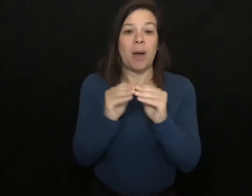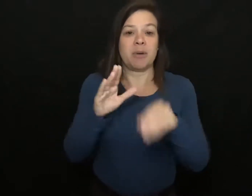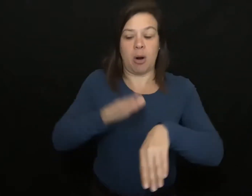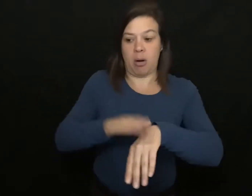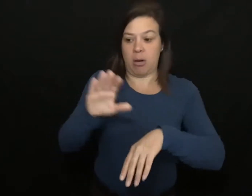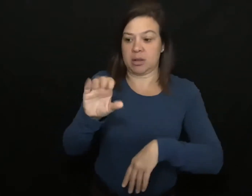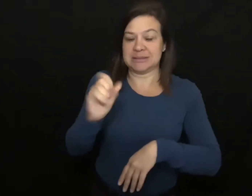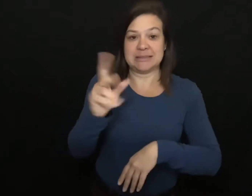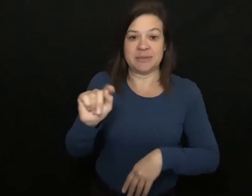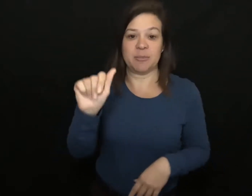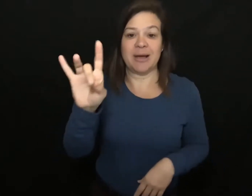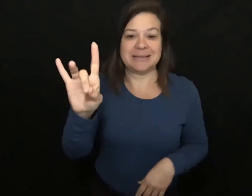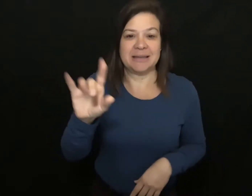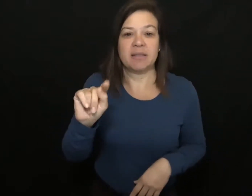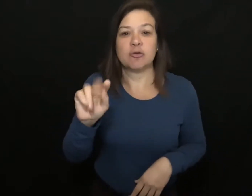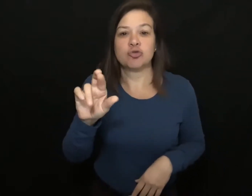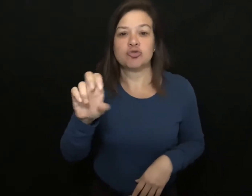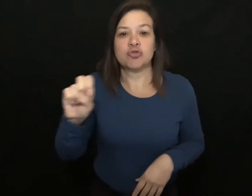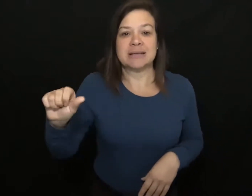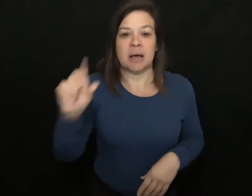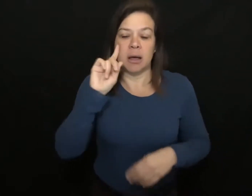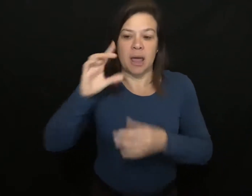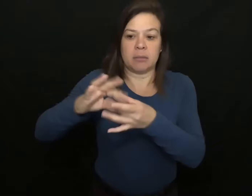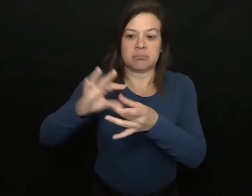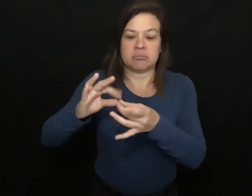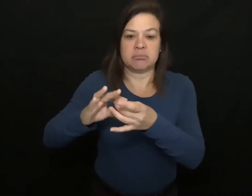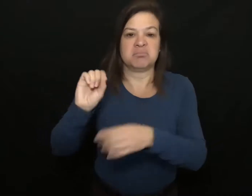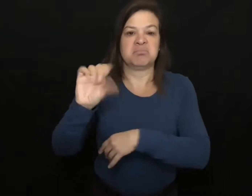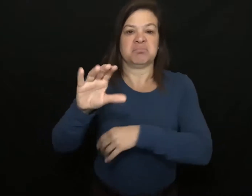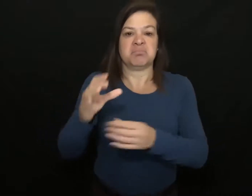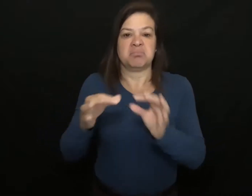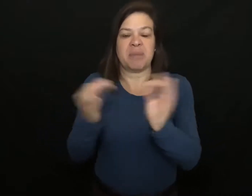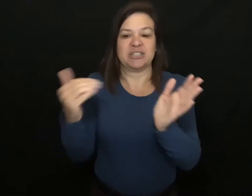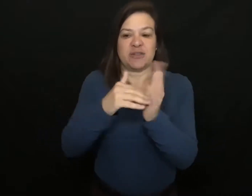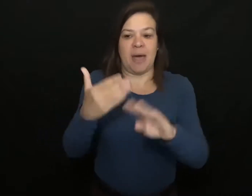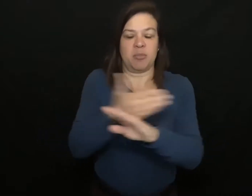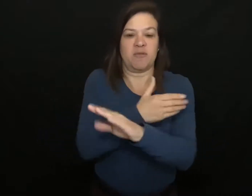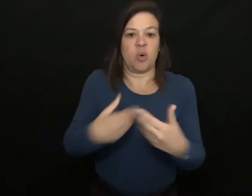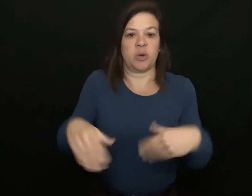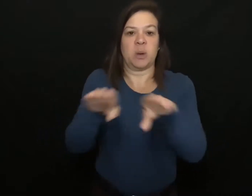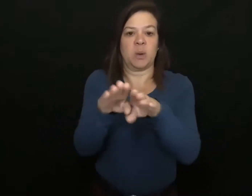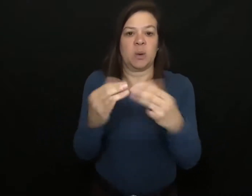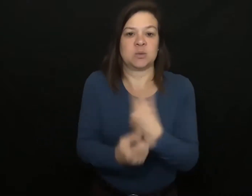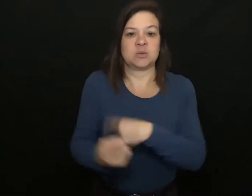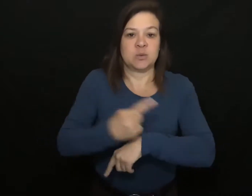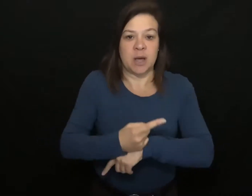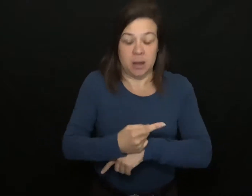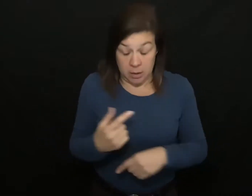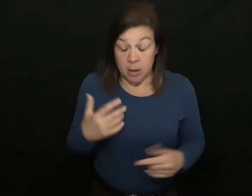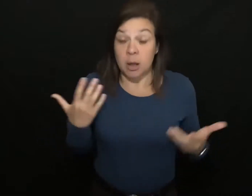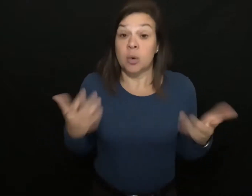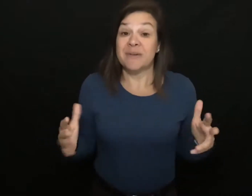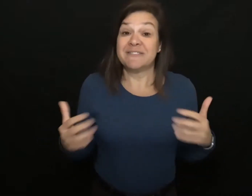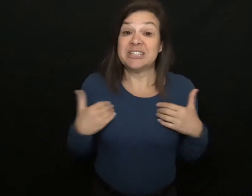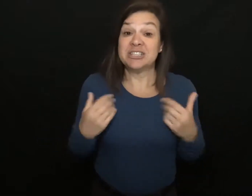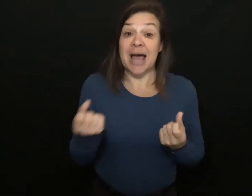and Tressa can touch upon that again before we leave today. We have had some questions that came